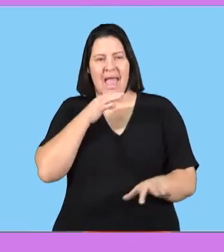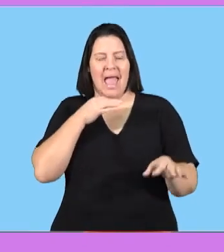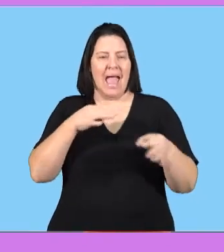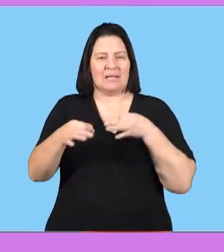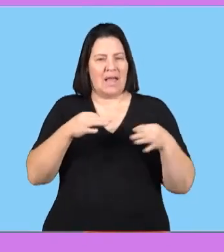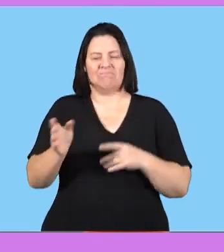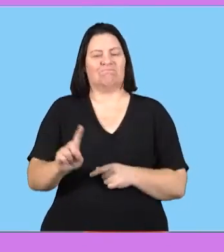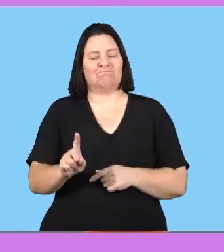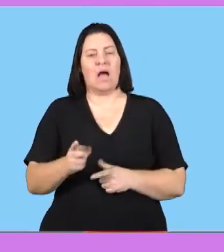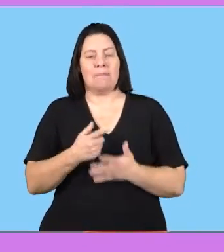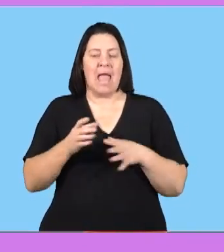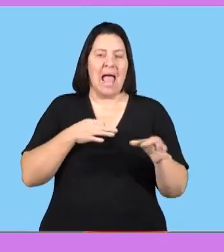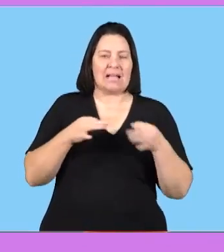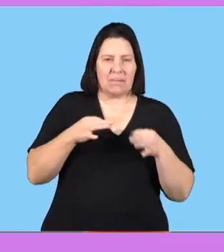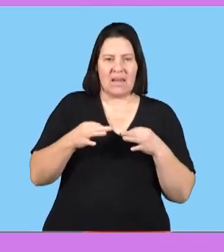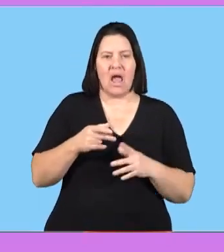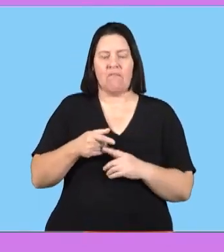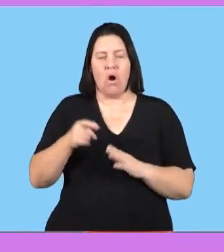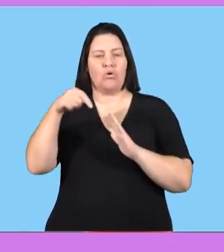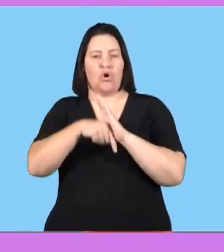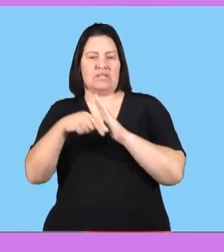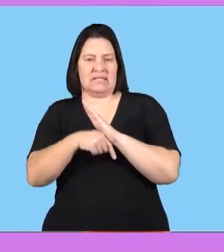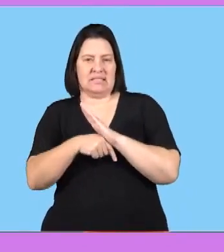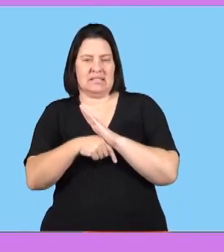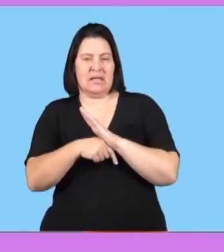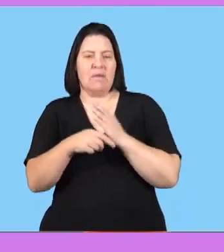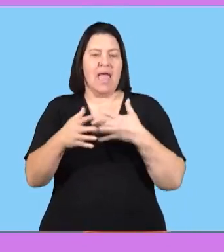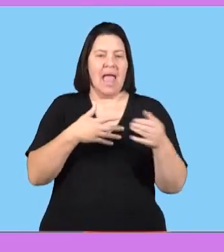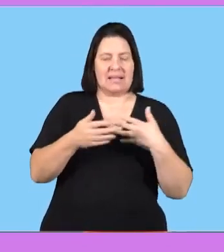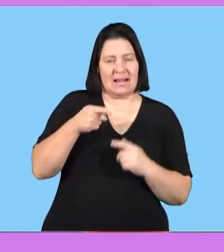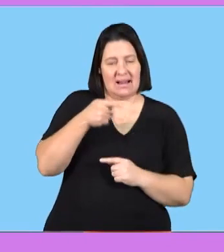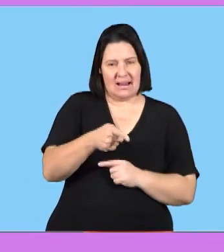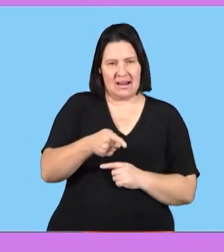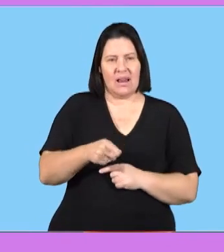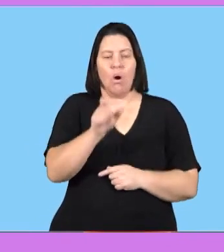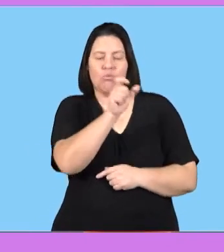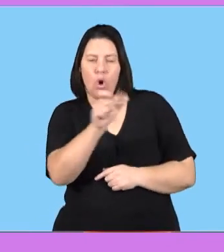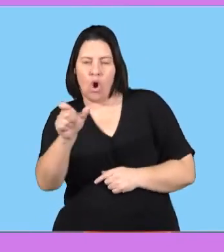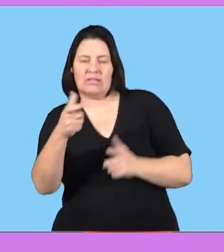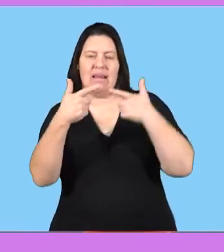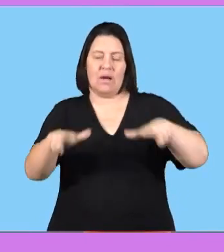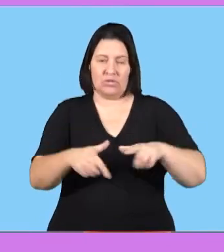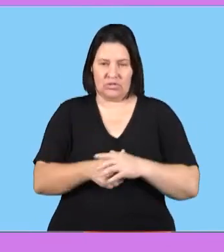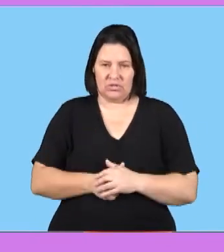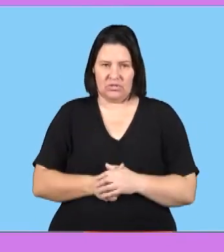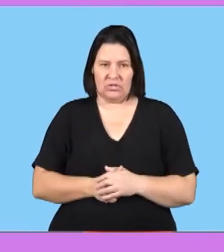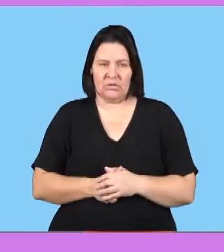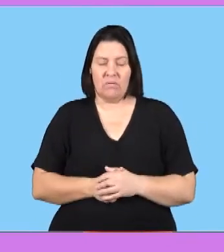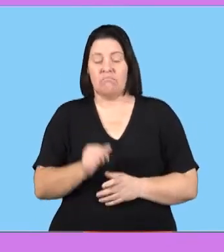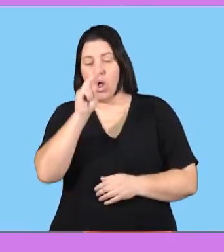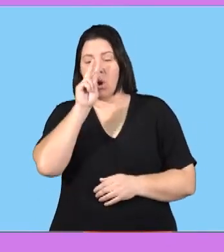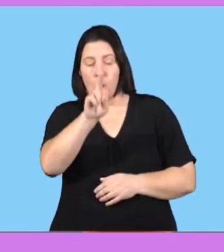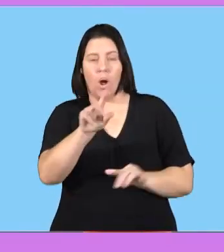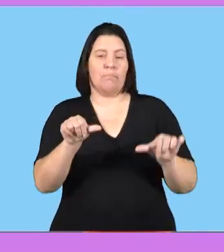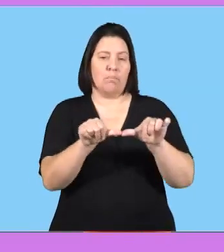explain this. I will explain it when I get to the content that is dealing with this words and the language. We are going to